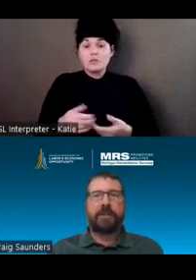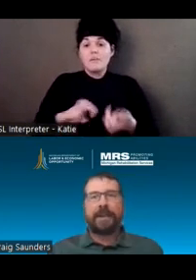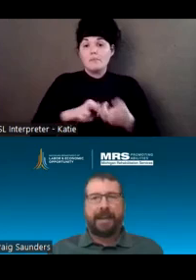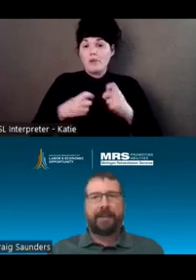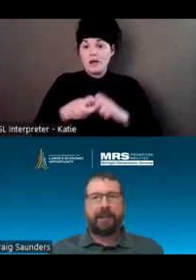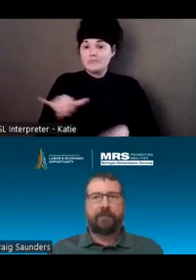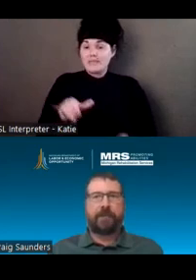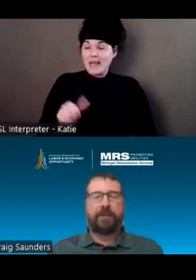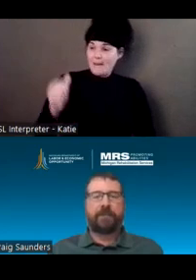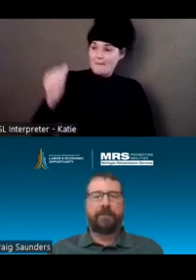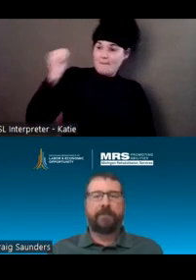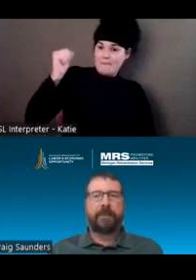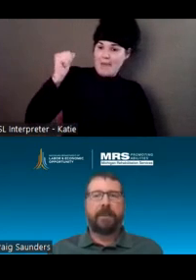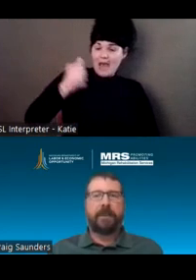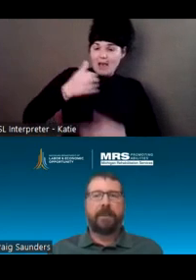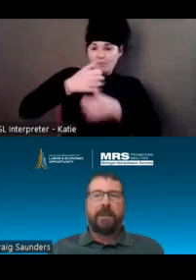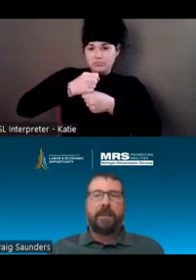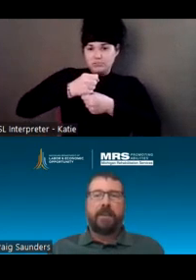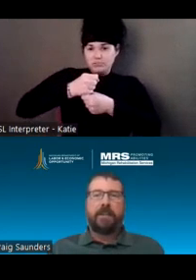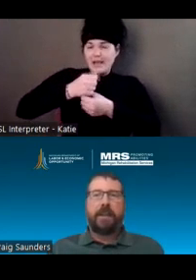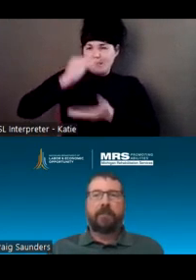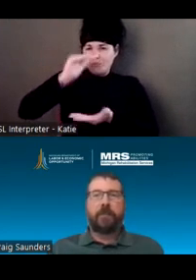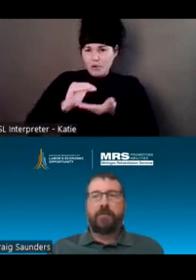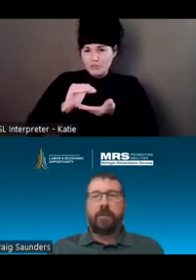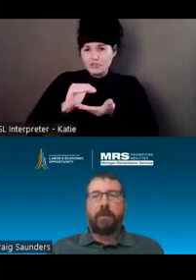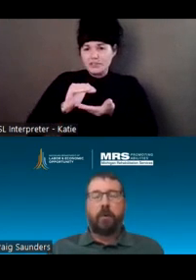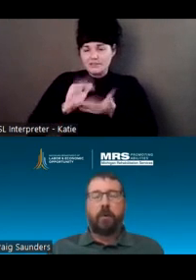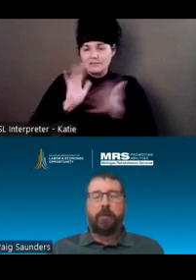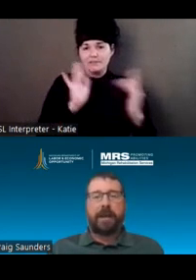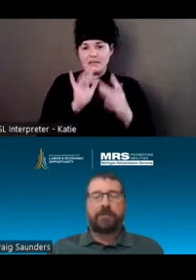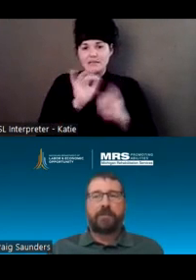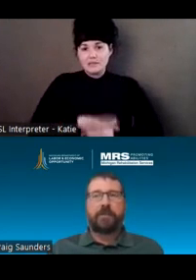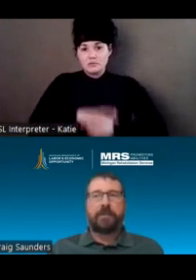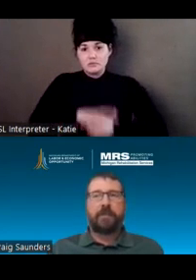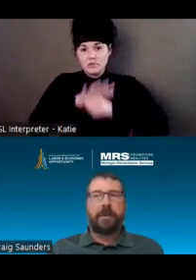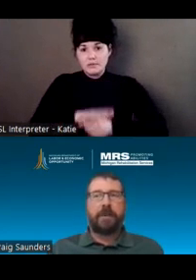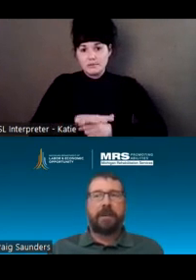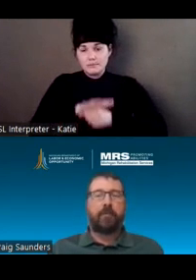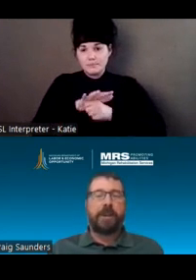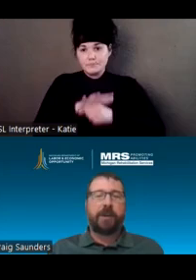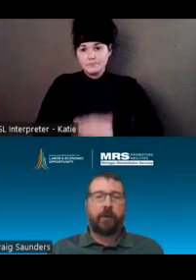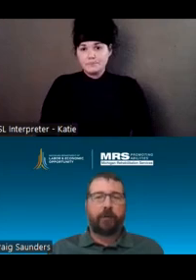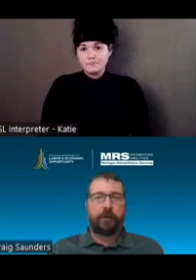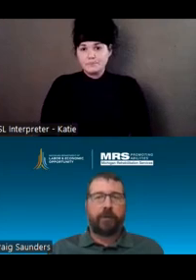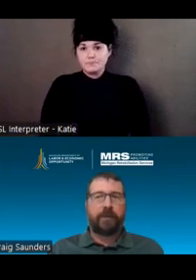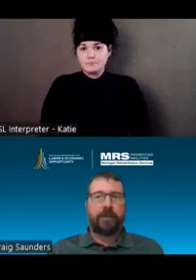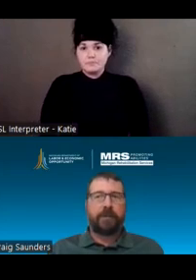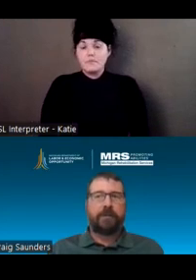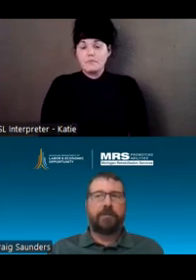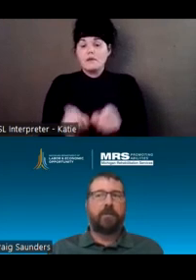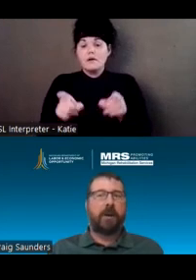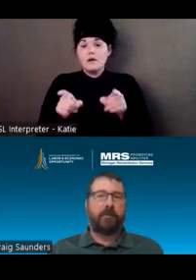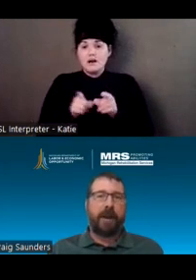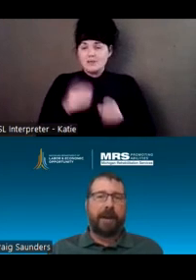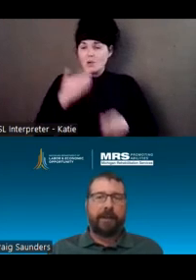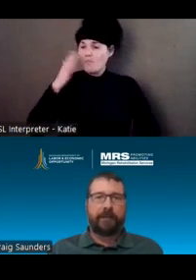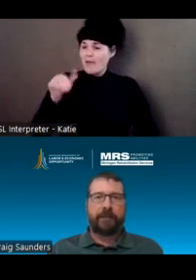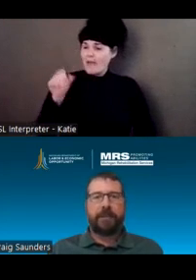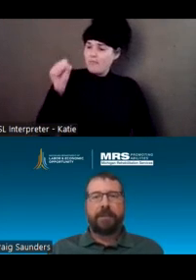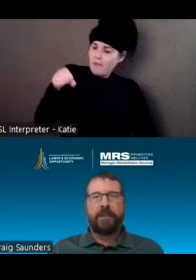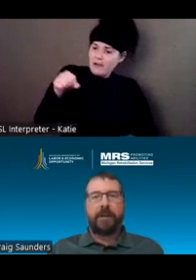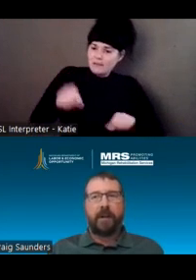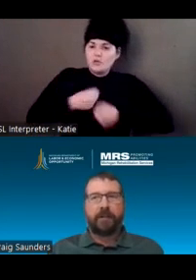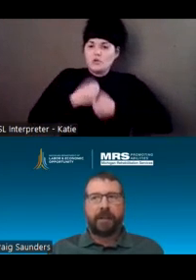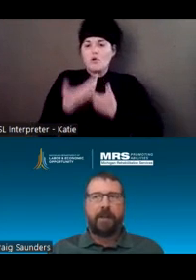compression and contact stress. They also attribute poor posture as being a precursor to